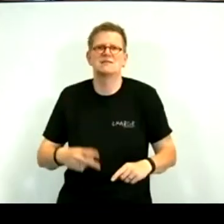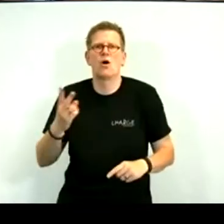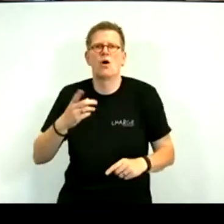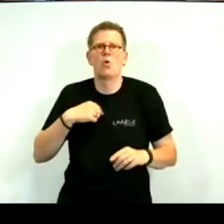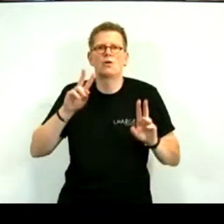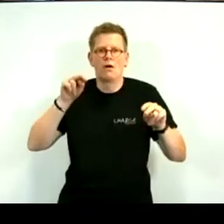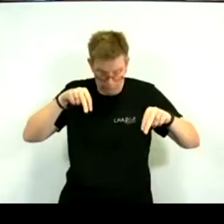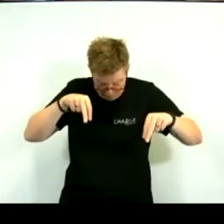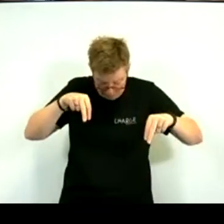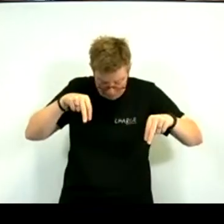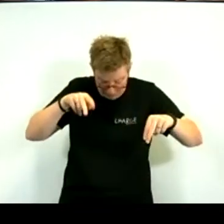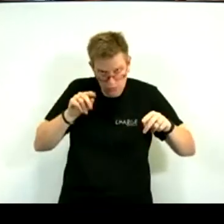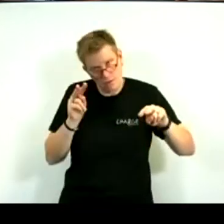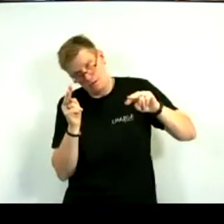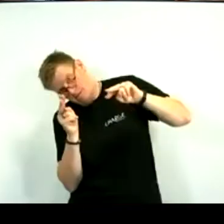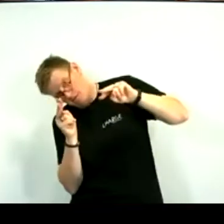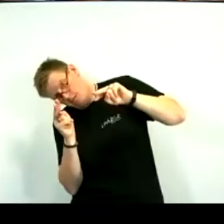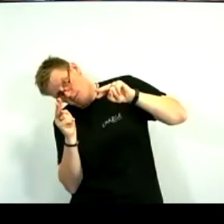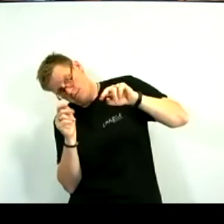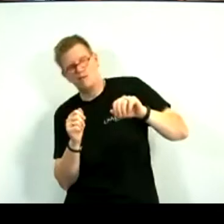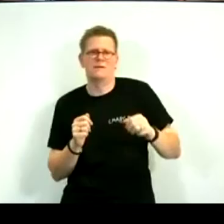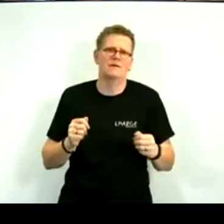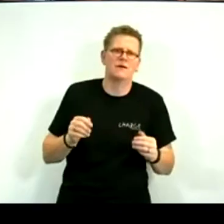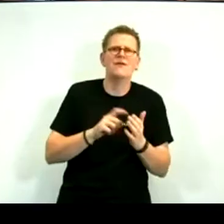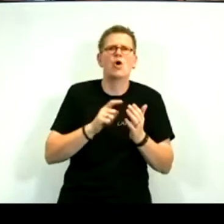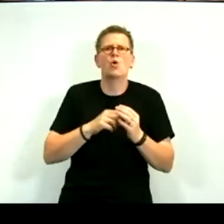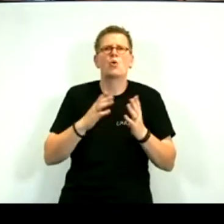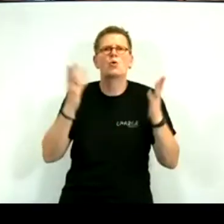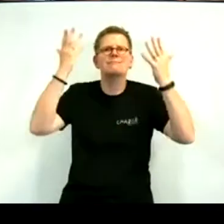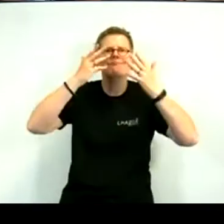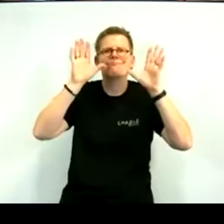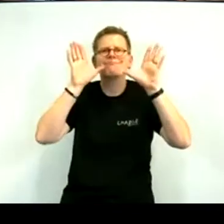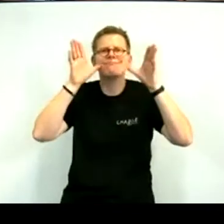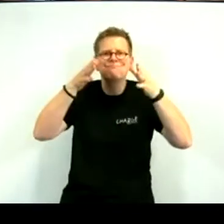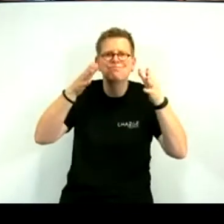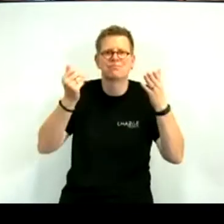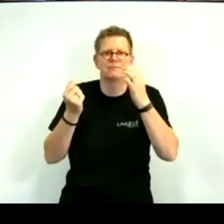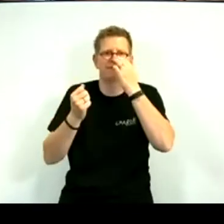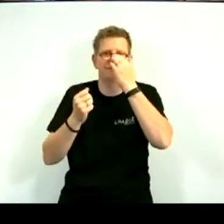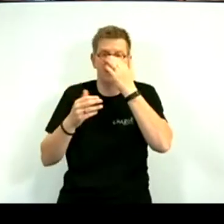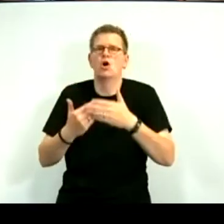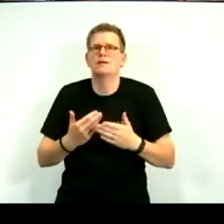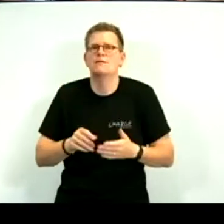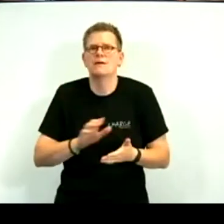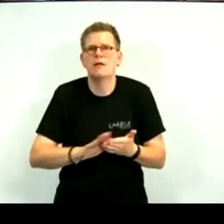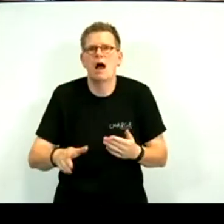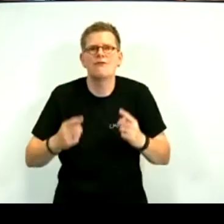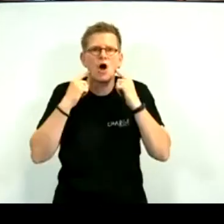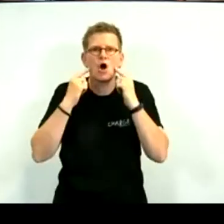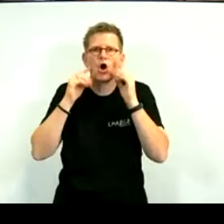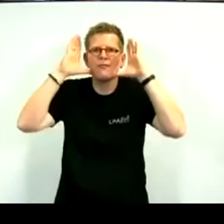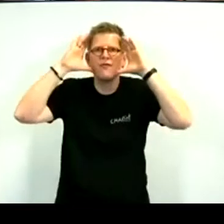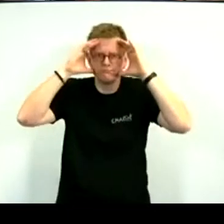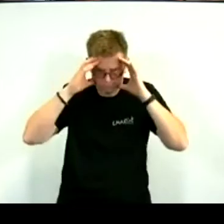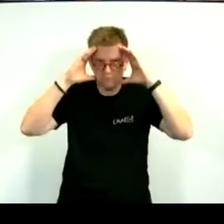looking directly. And it's very important not to keep pulling the child's face and saying, look at me, because they might be looking